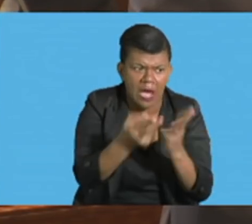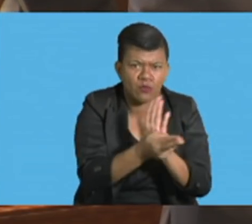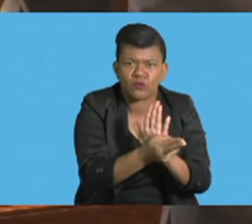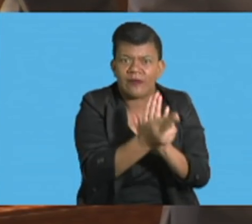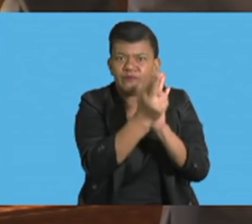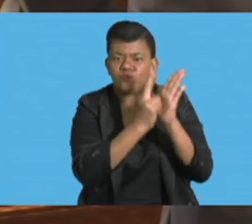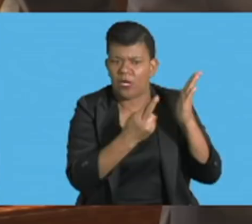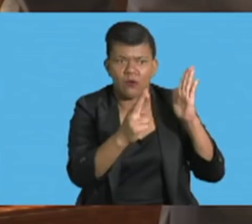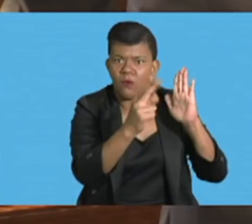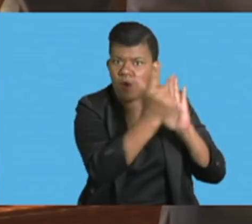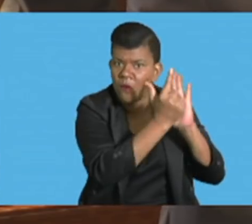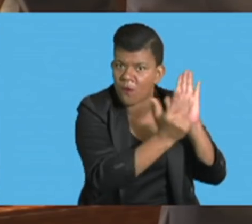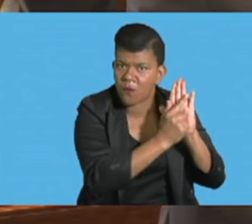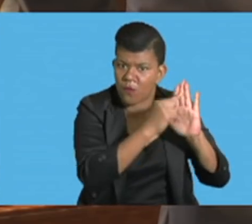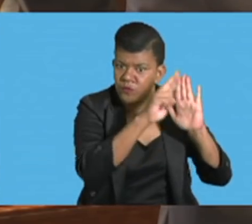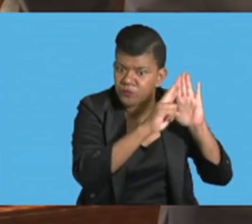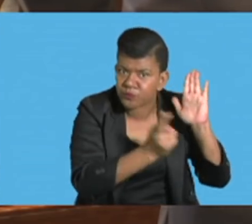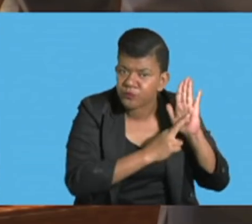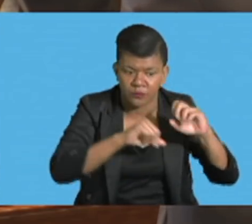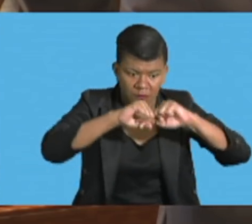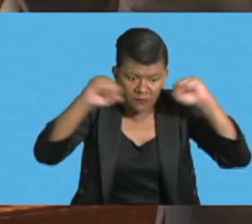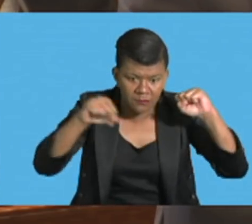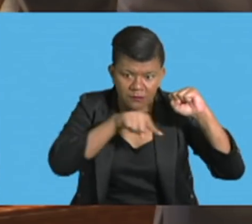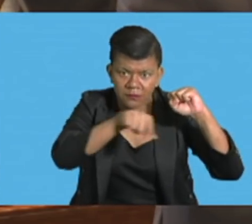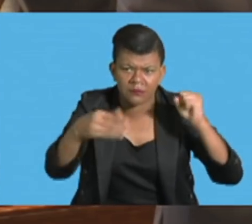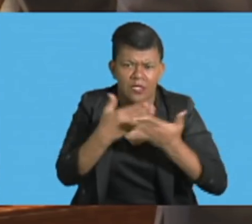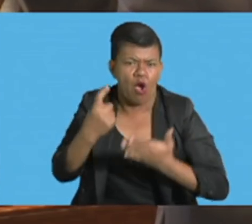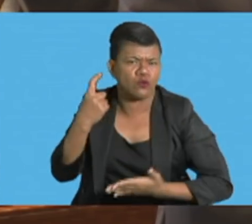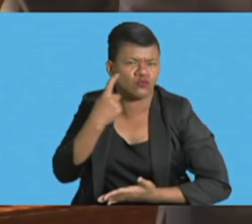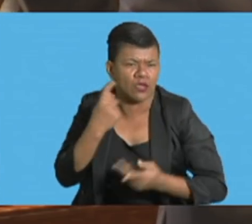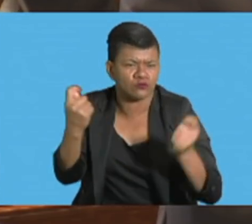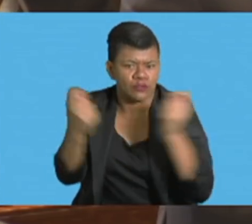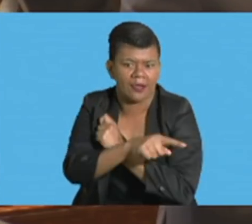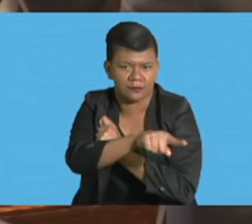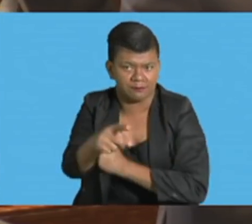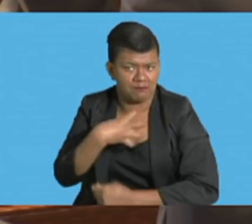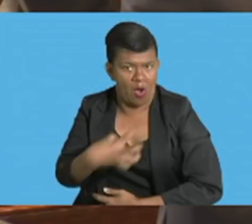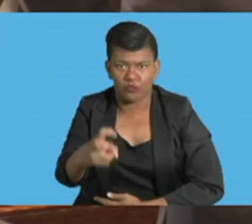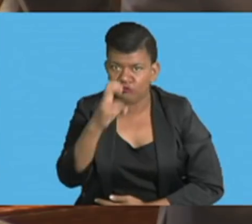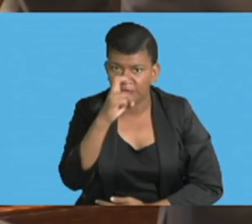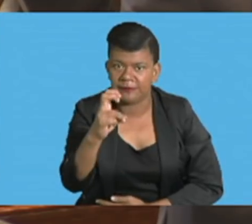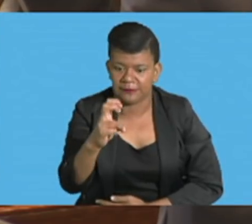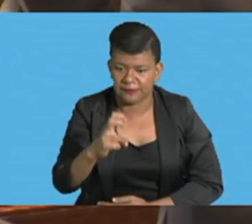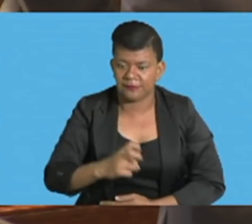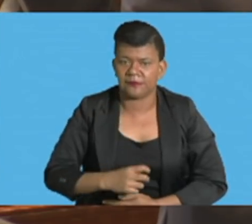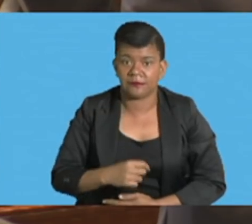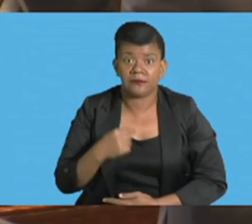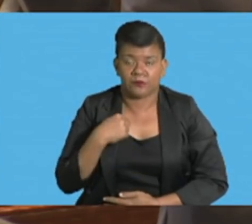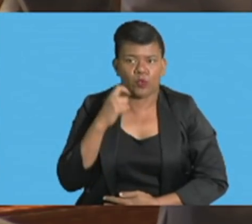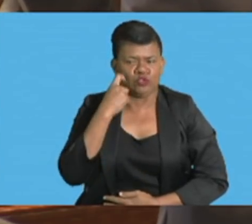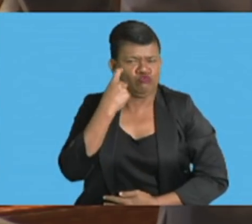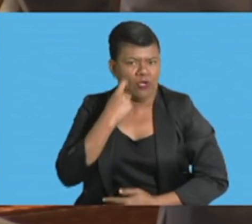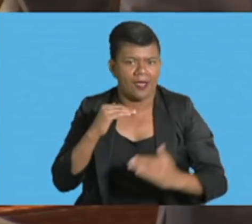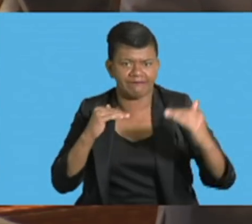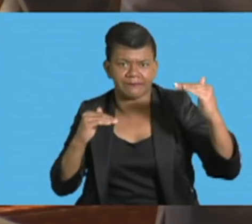and process for all immigration services. Specifically, we'll be setting extremely high standards for the attainment of Fijian